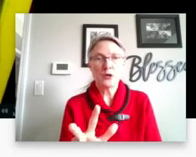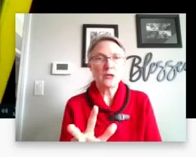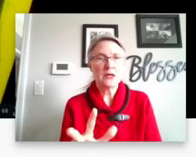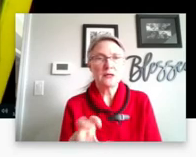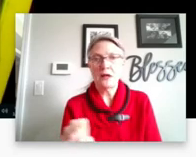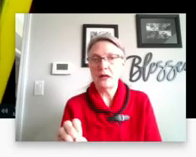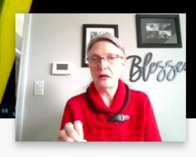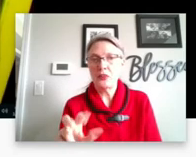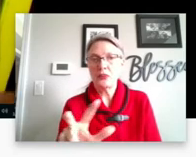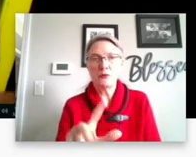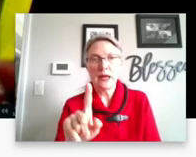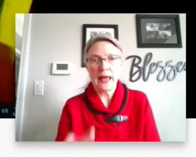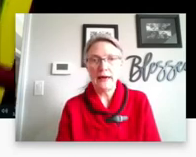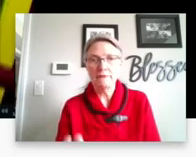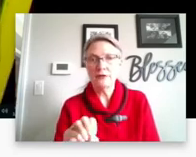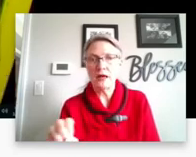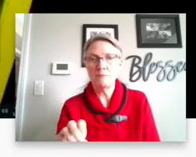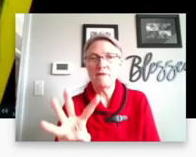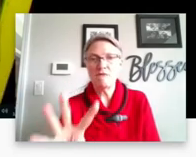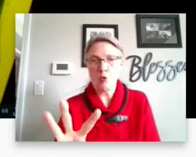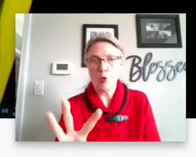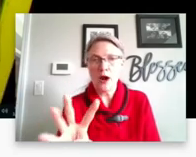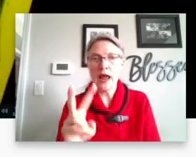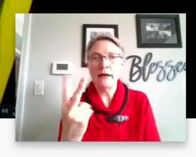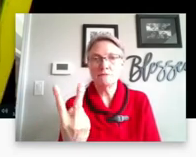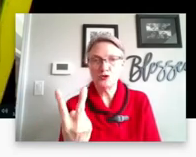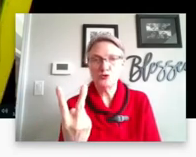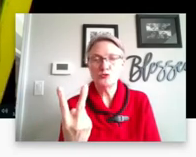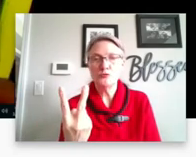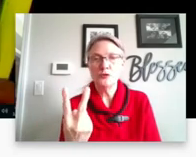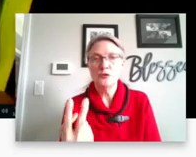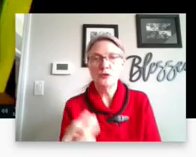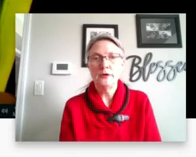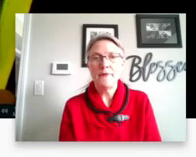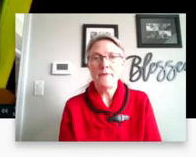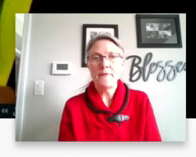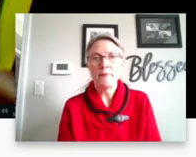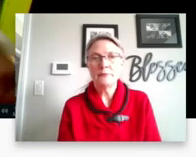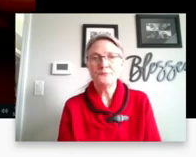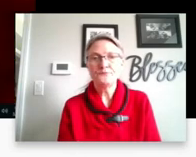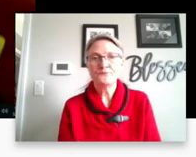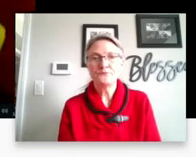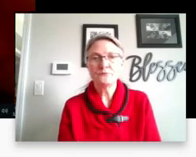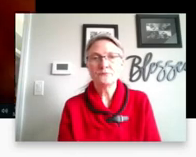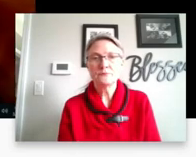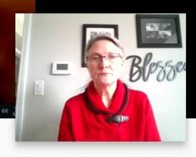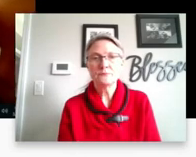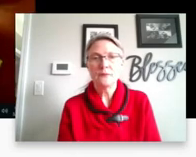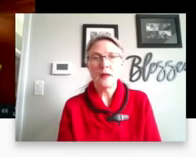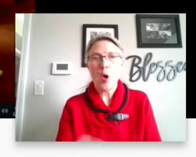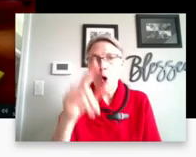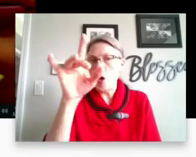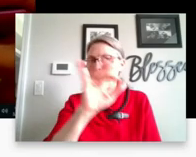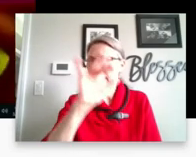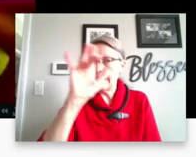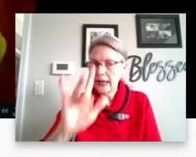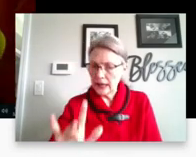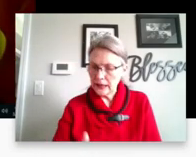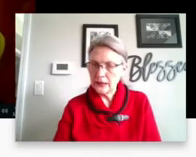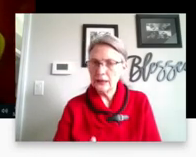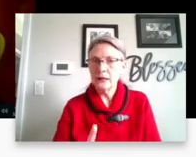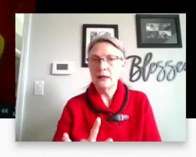4 inches, that's where again I see another 2 pieces of data. So I'll make 2 X's there. And then this is all blank. So I'm